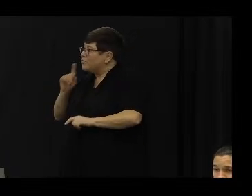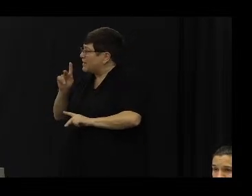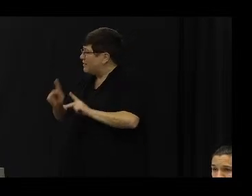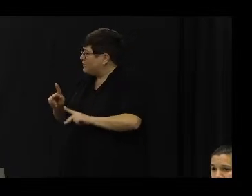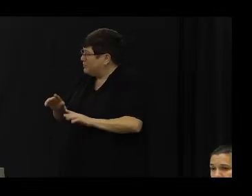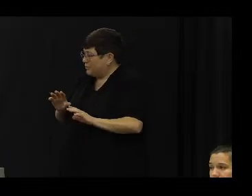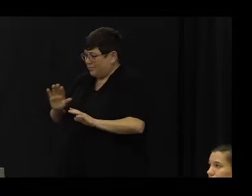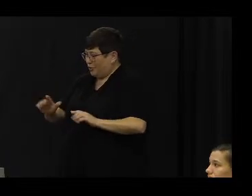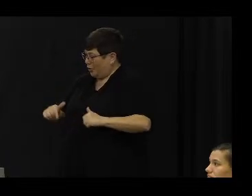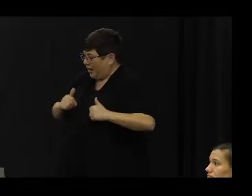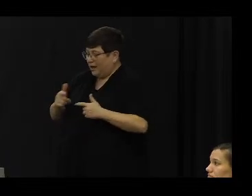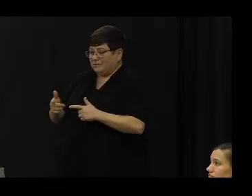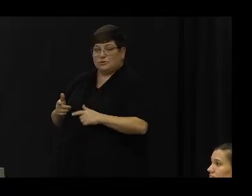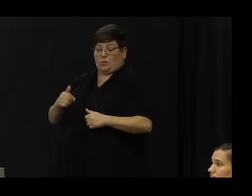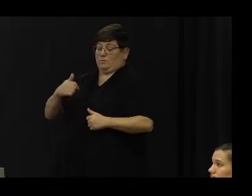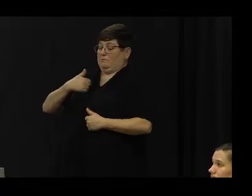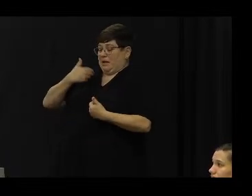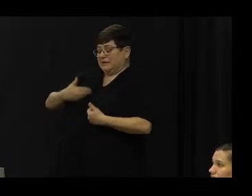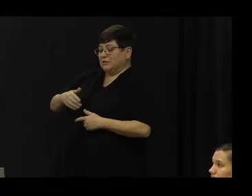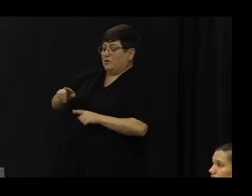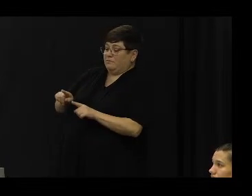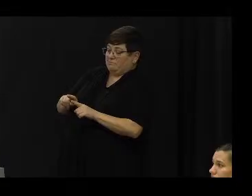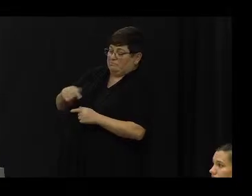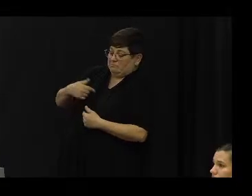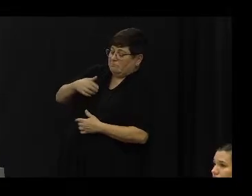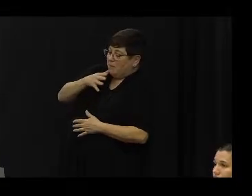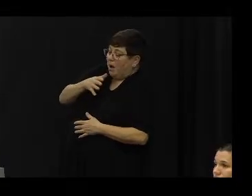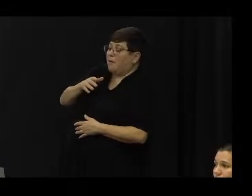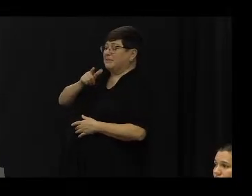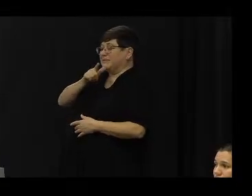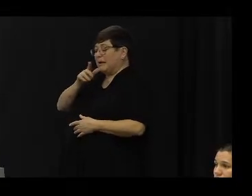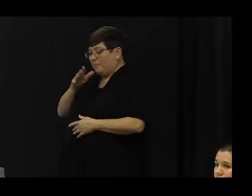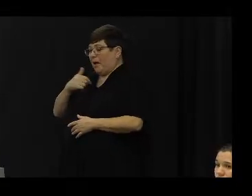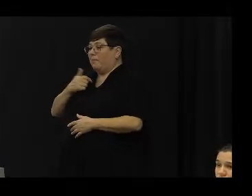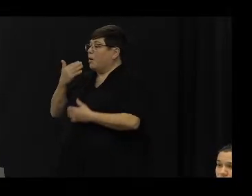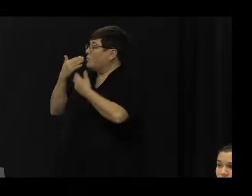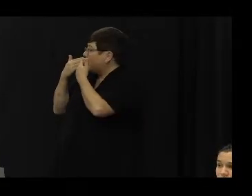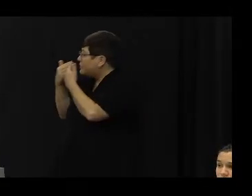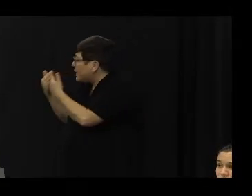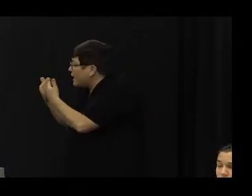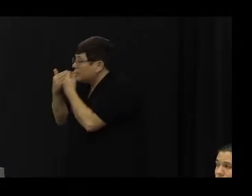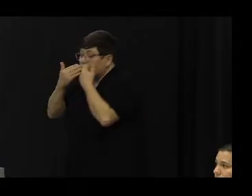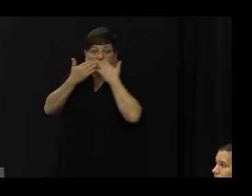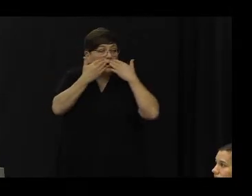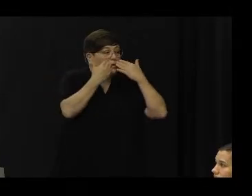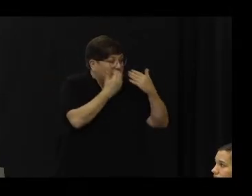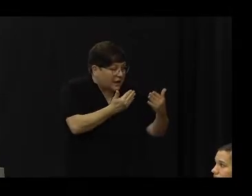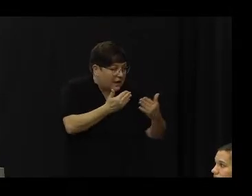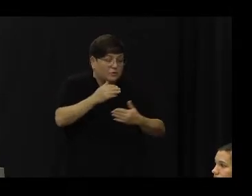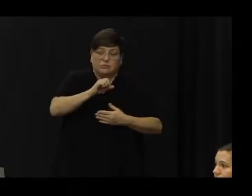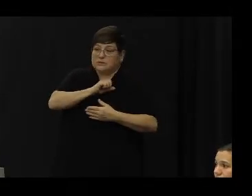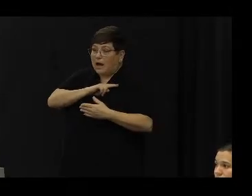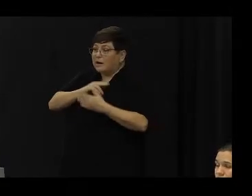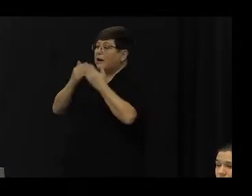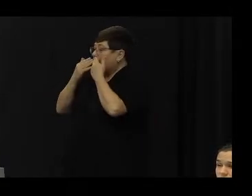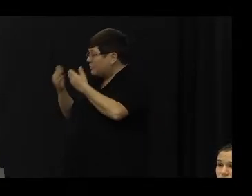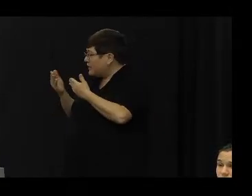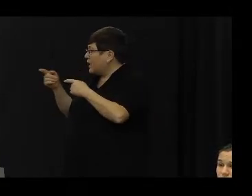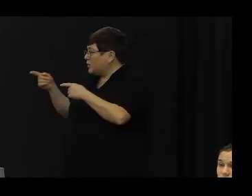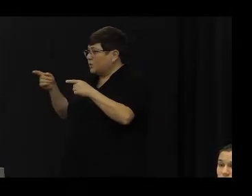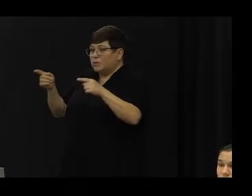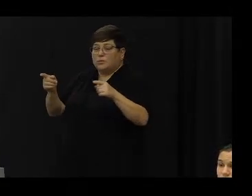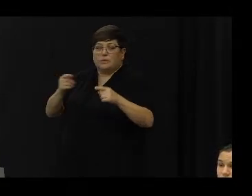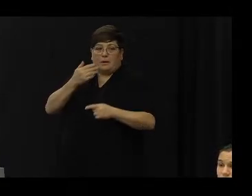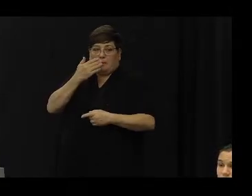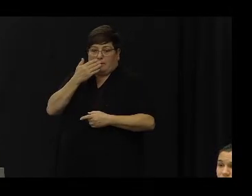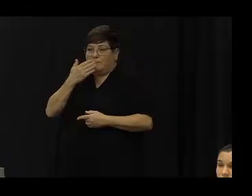as a mom, a stepmom, a mom, I just want to say thank you. Thank you, Scott. Thank you, Archie.